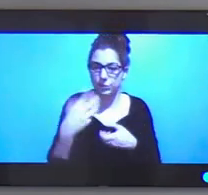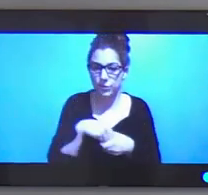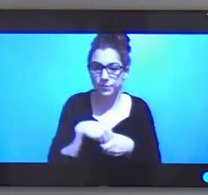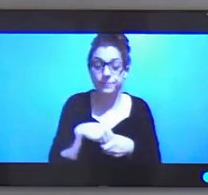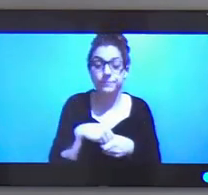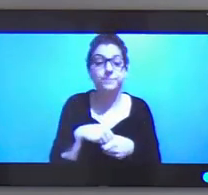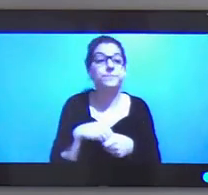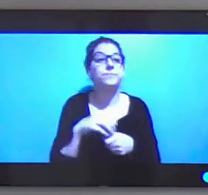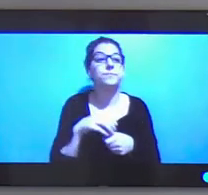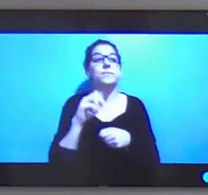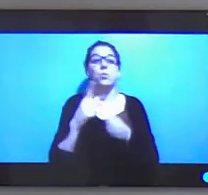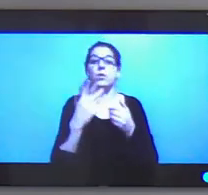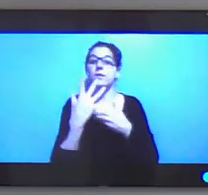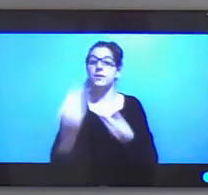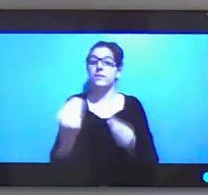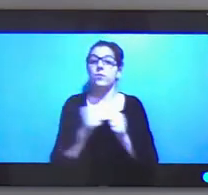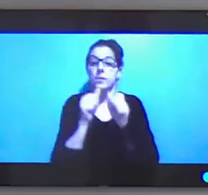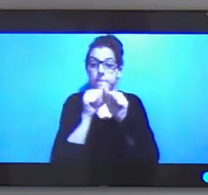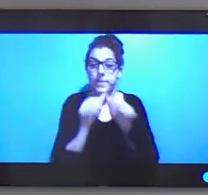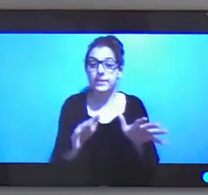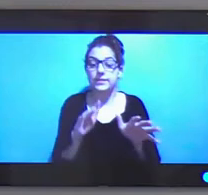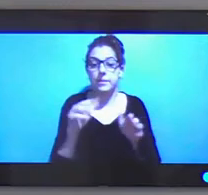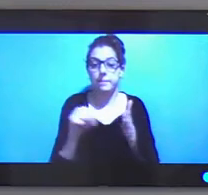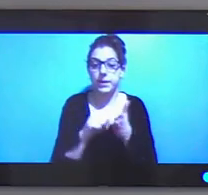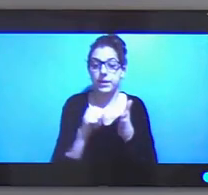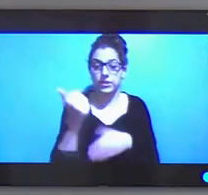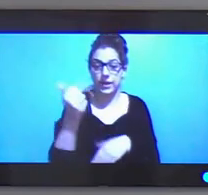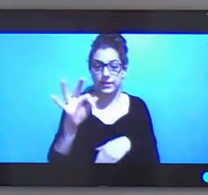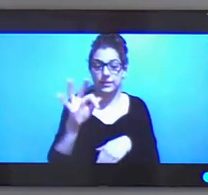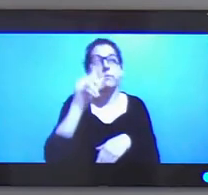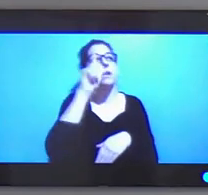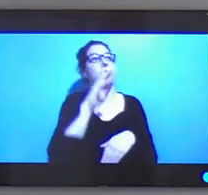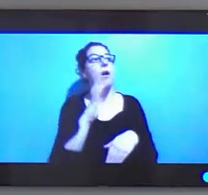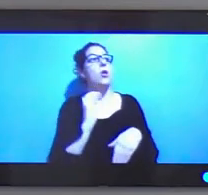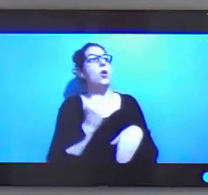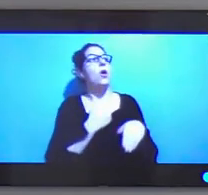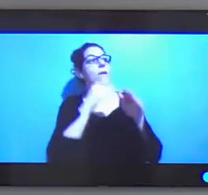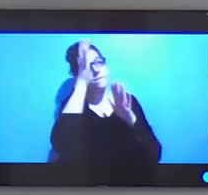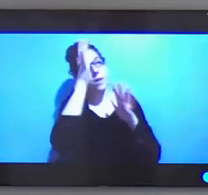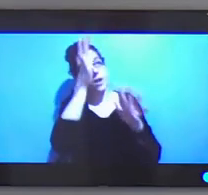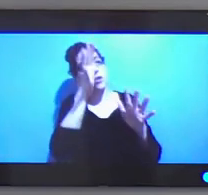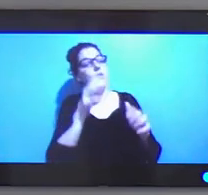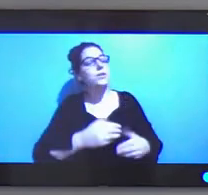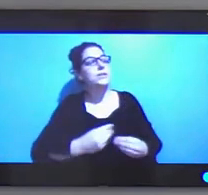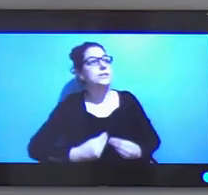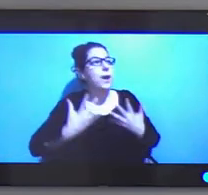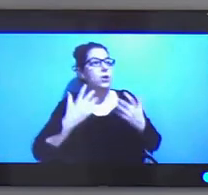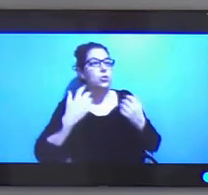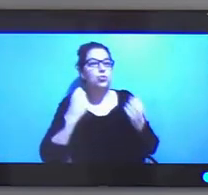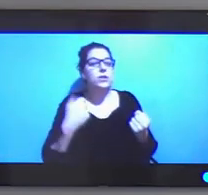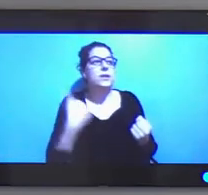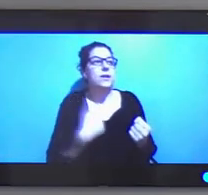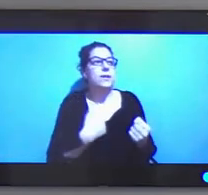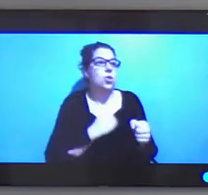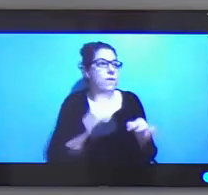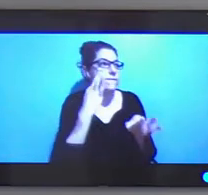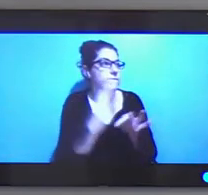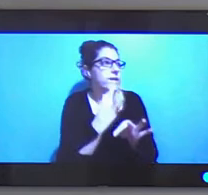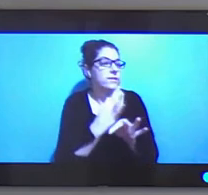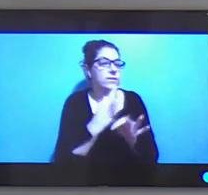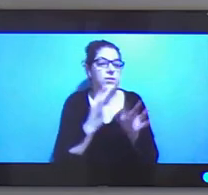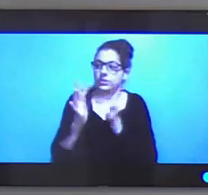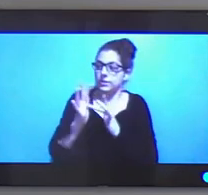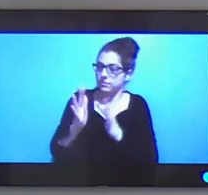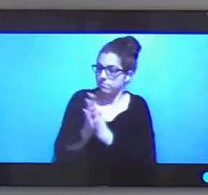blessing. So it's on page 19. May God our Father inspire and strengthen us in our work of faith. May Christ Jesus our brother motivate us